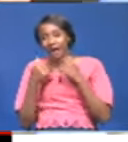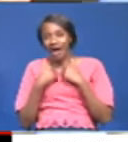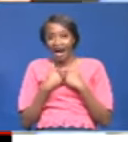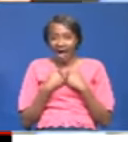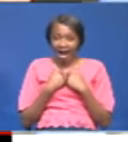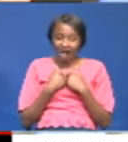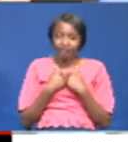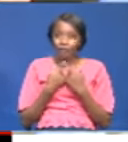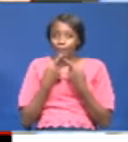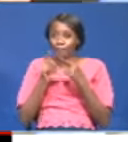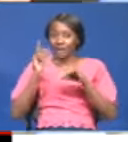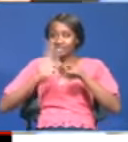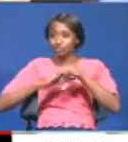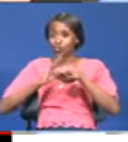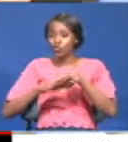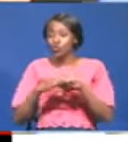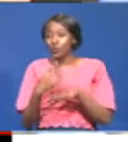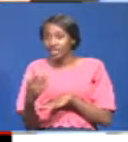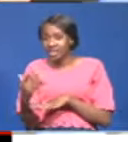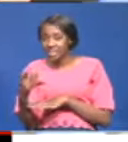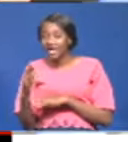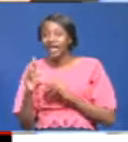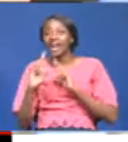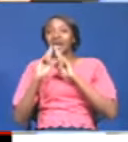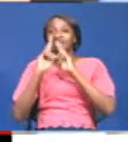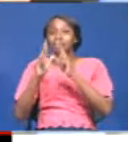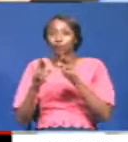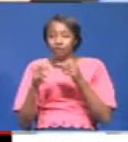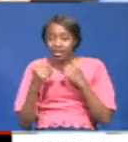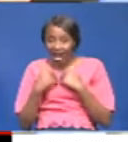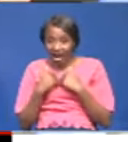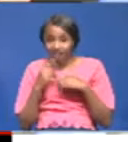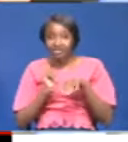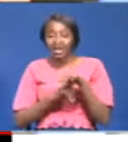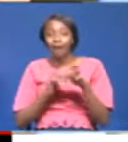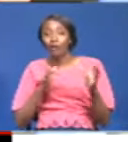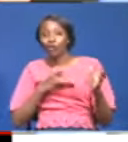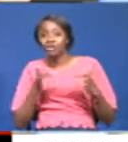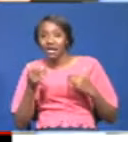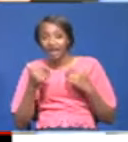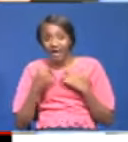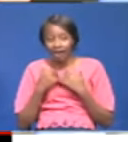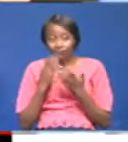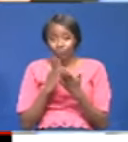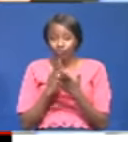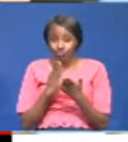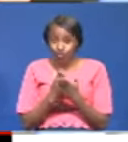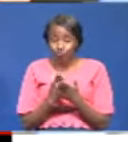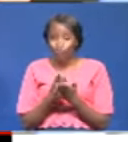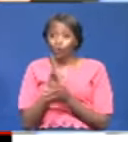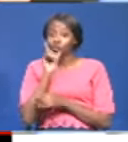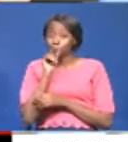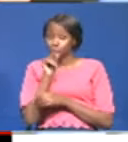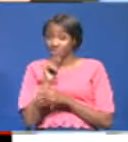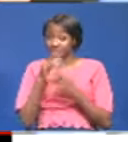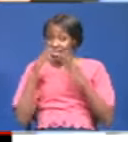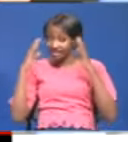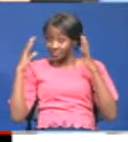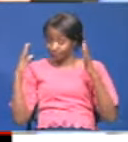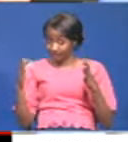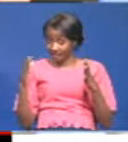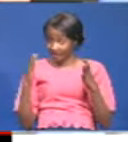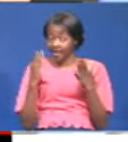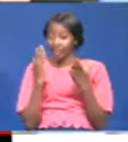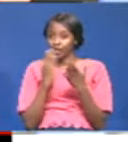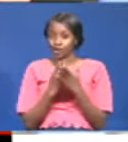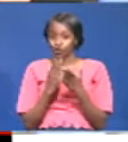And the good thing is at least there's a response. Whenever there's a concern, Twitter has been very robust, actually, I would say. Not as they're not there what we want to,